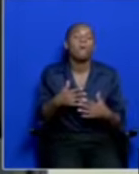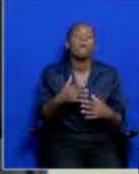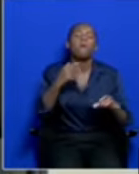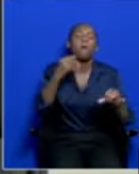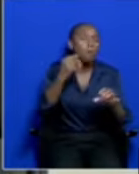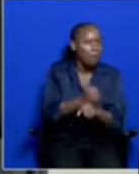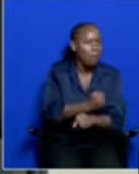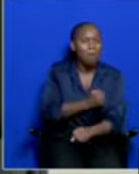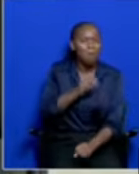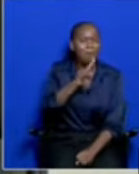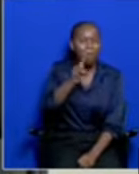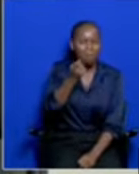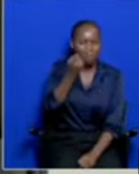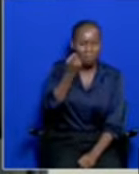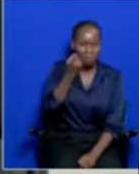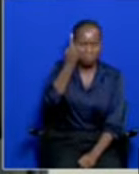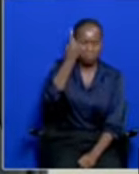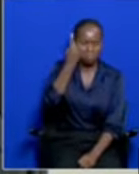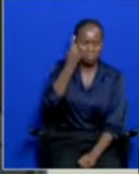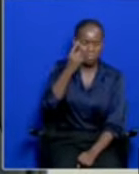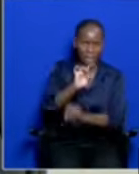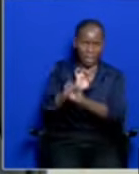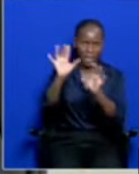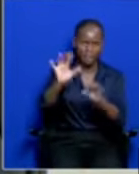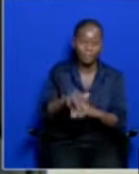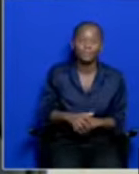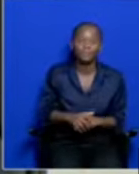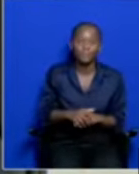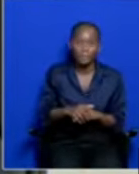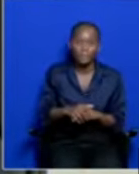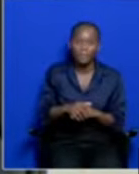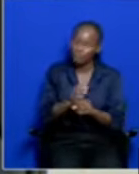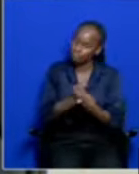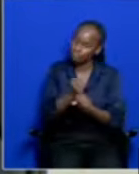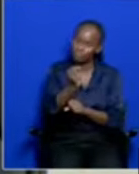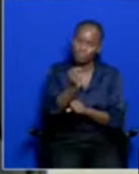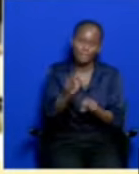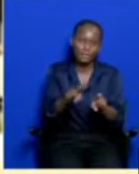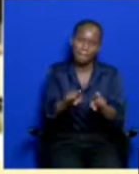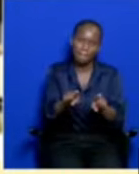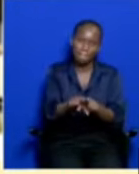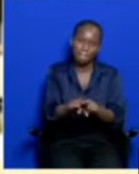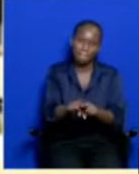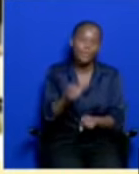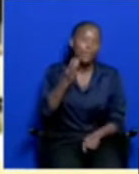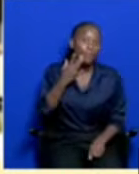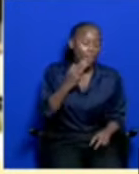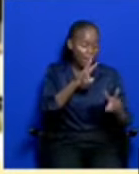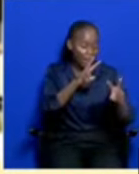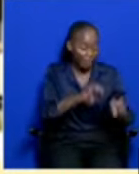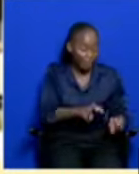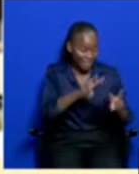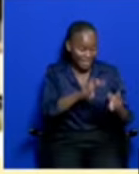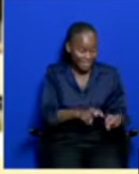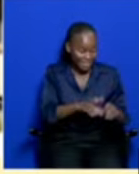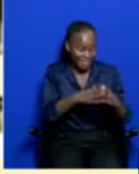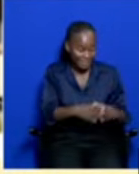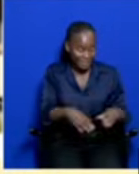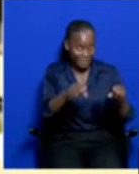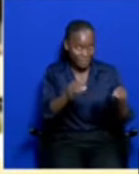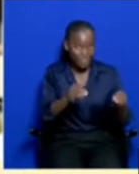It will go the same way as blue light. After the completion of the investigation, we will do recommendation